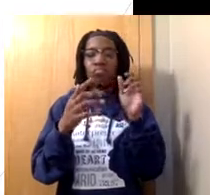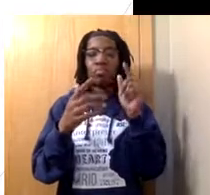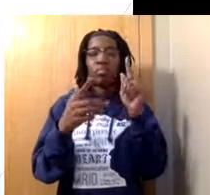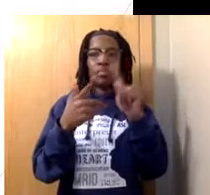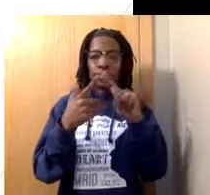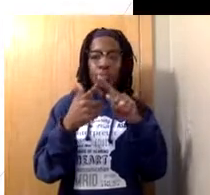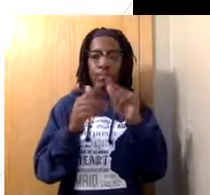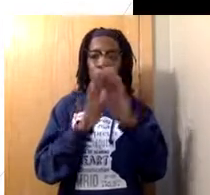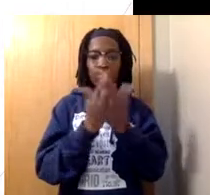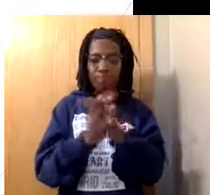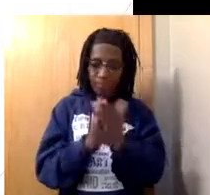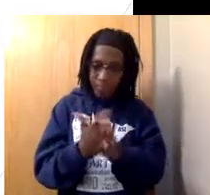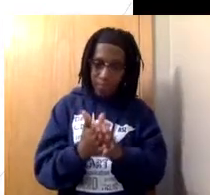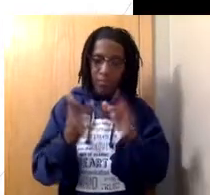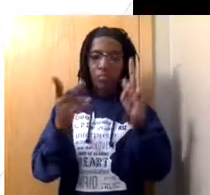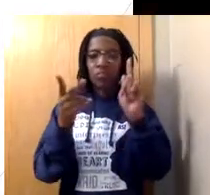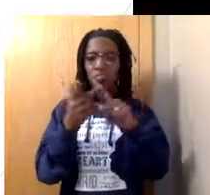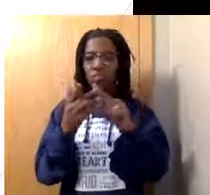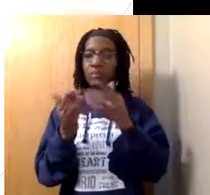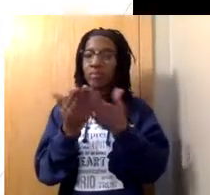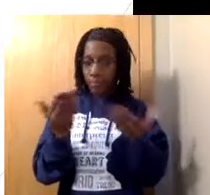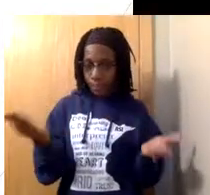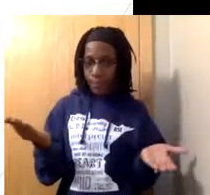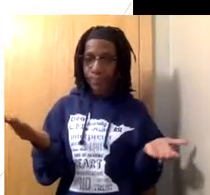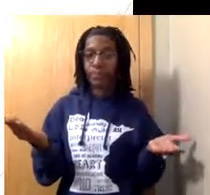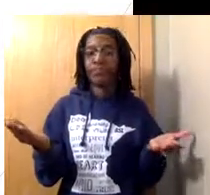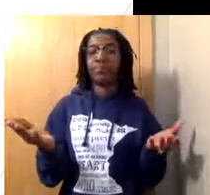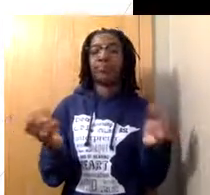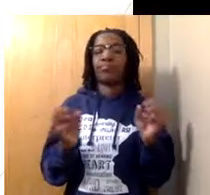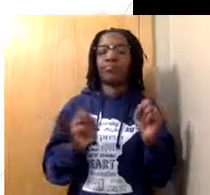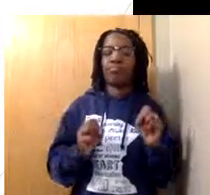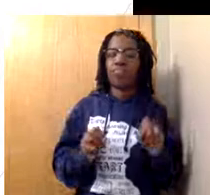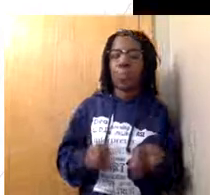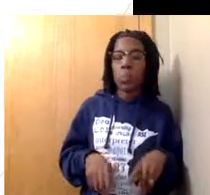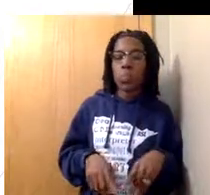along with notebooks and supplies as well.